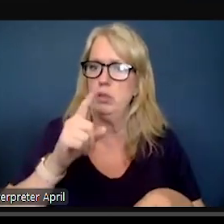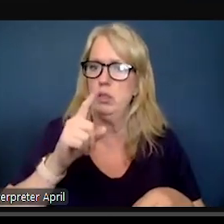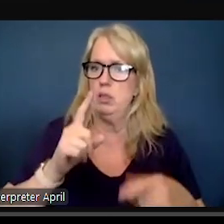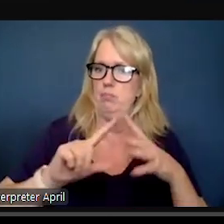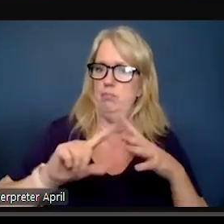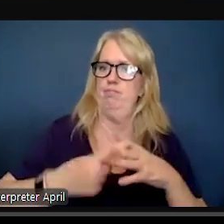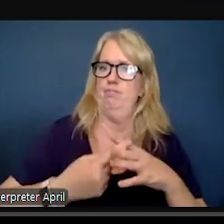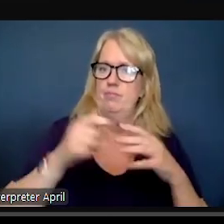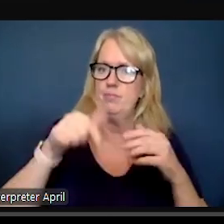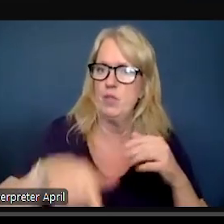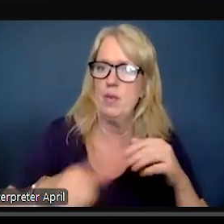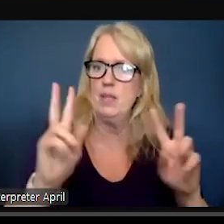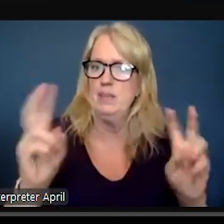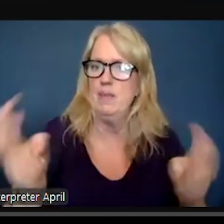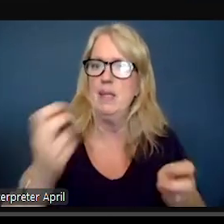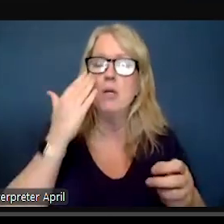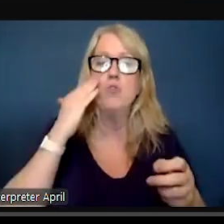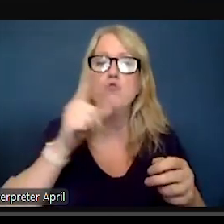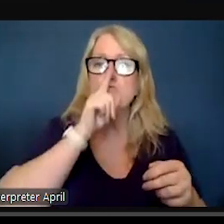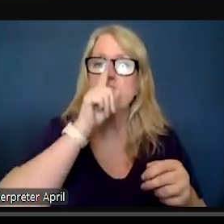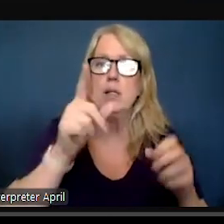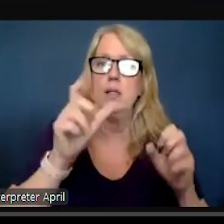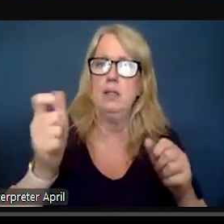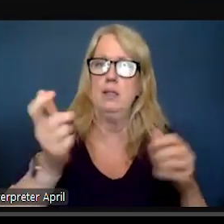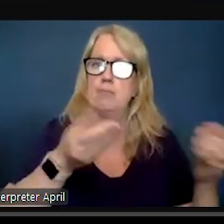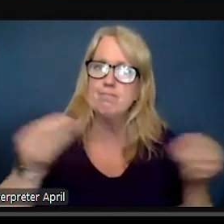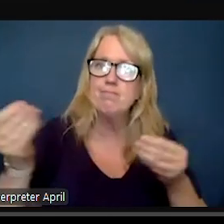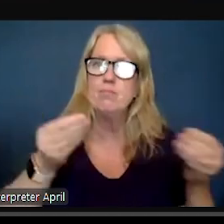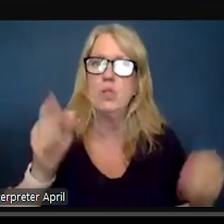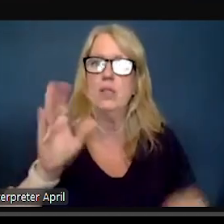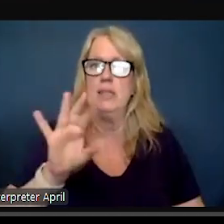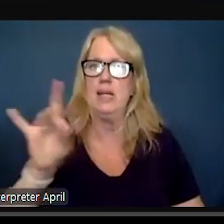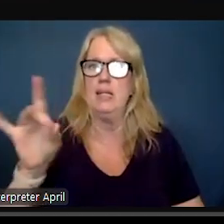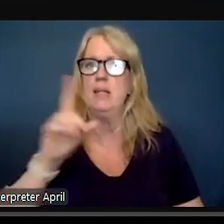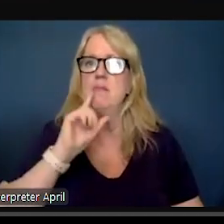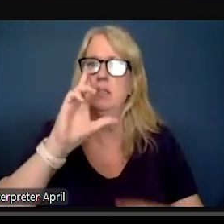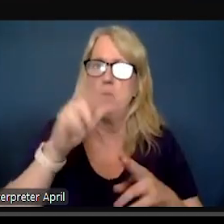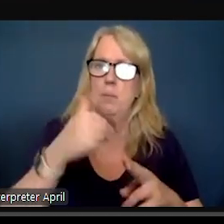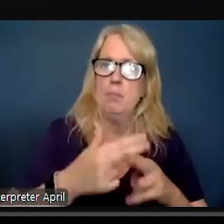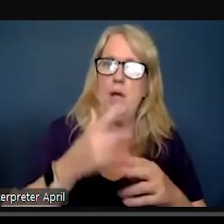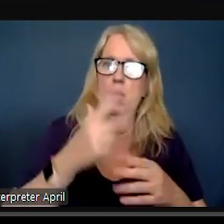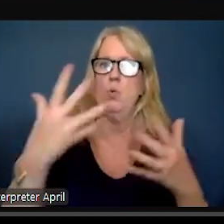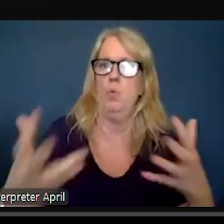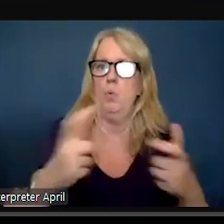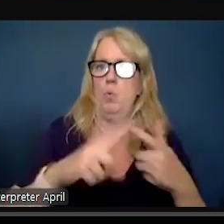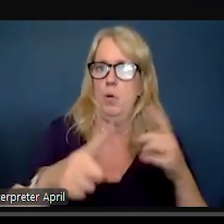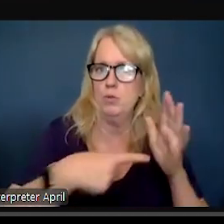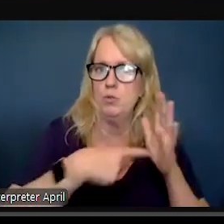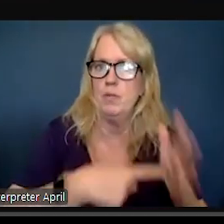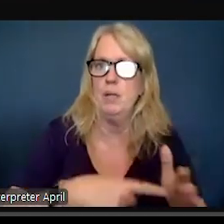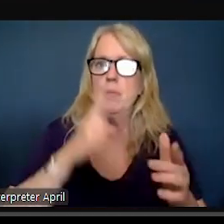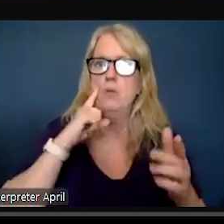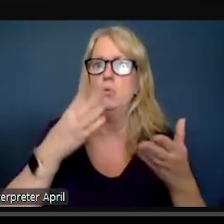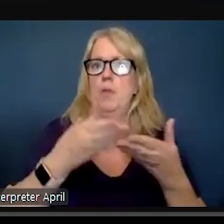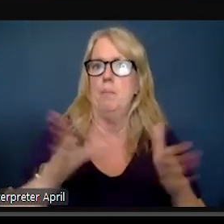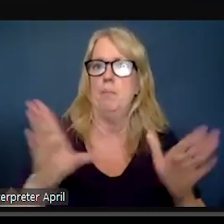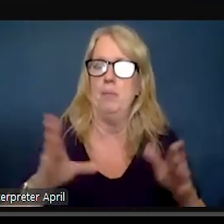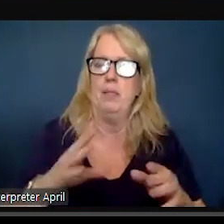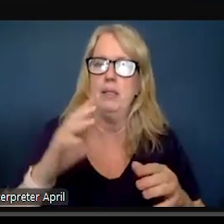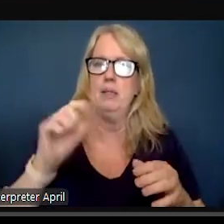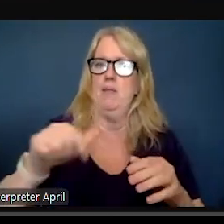on this theme because we felt like it really conveyed what 988 is about and what we want to convey to the public, which is about,